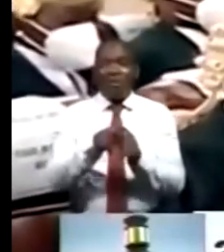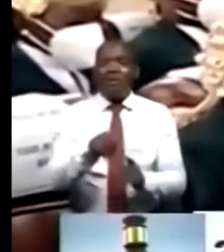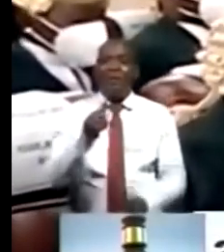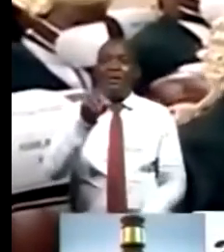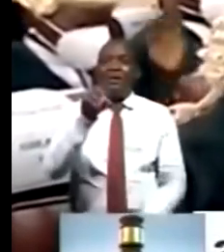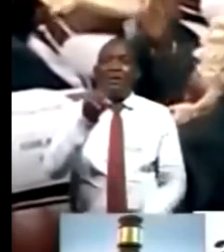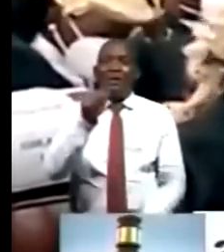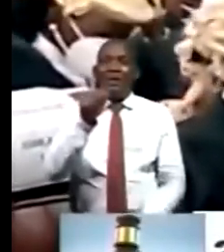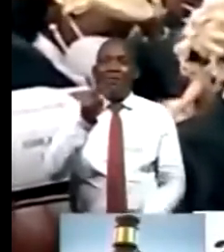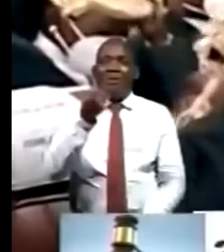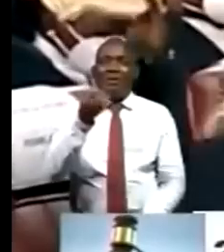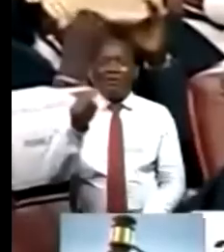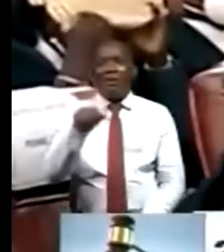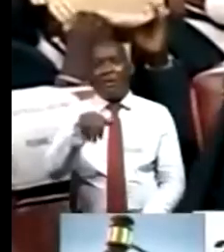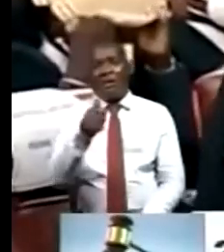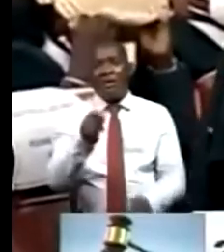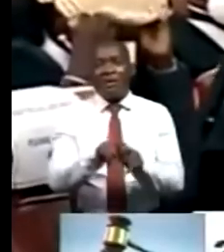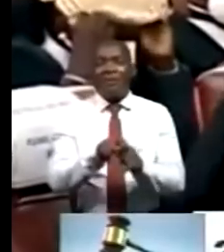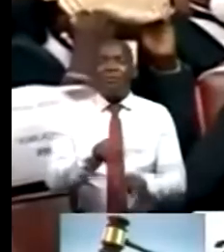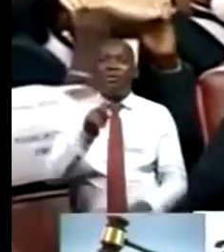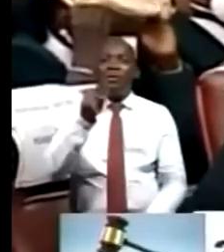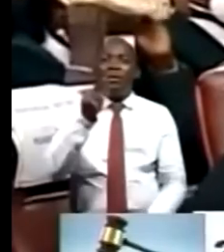Kwaku Esefu, and Yao Pong.